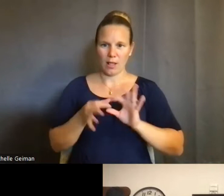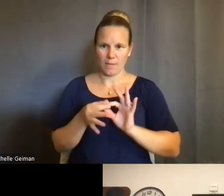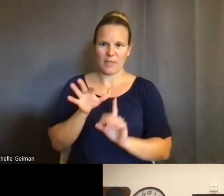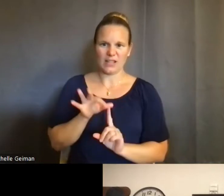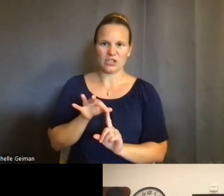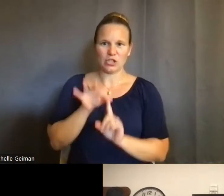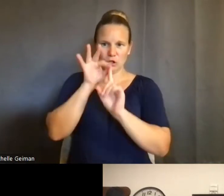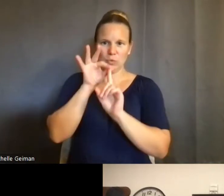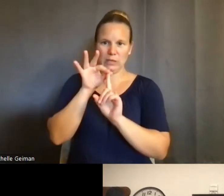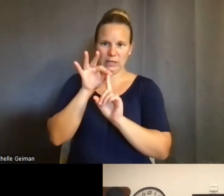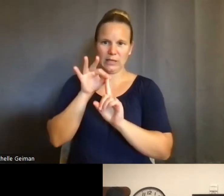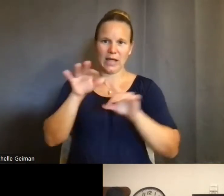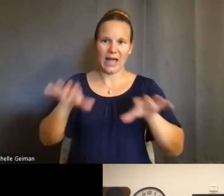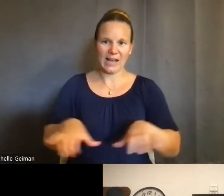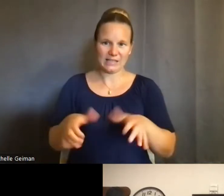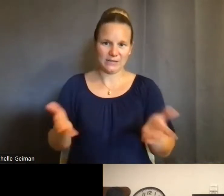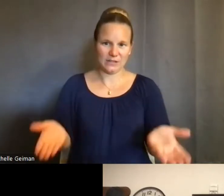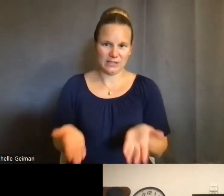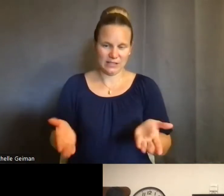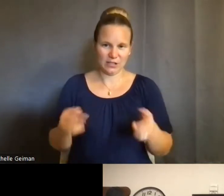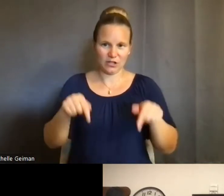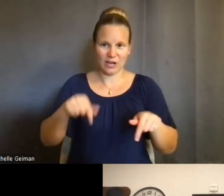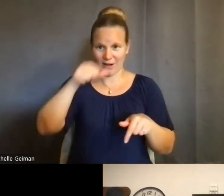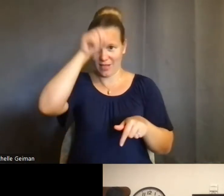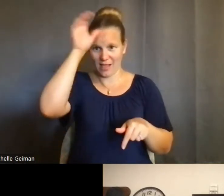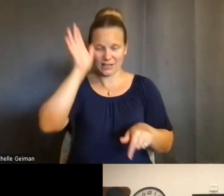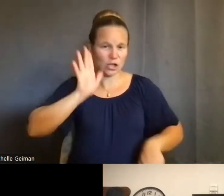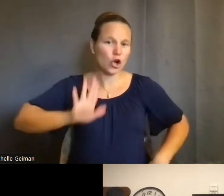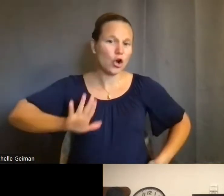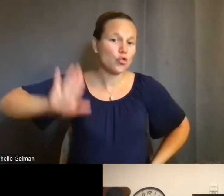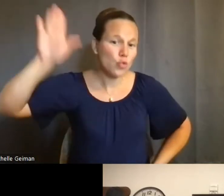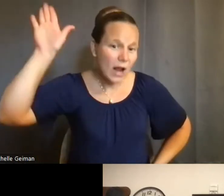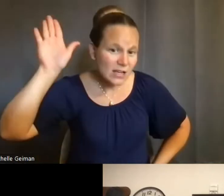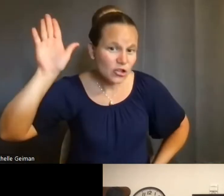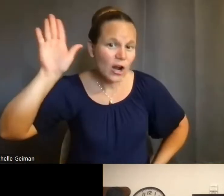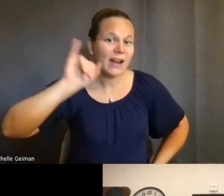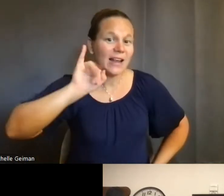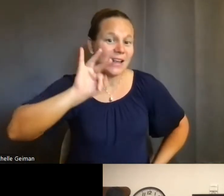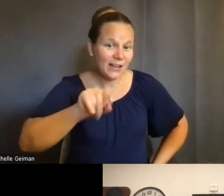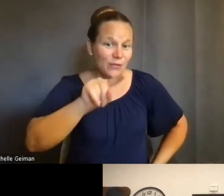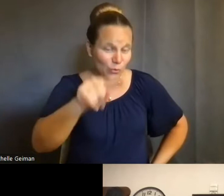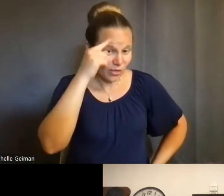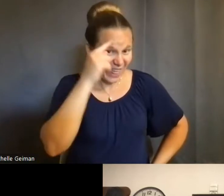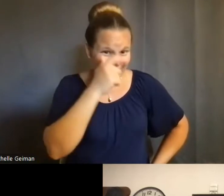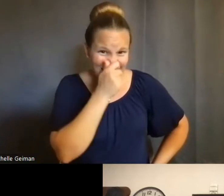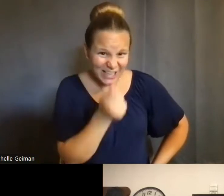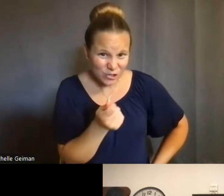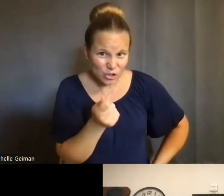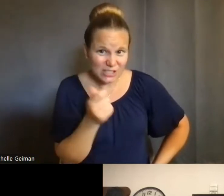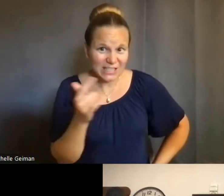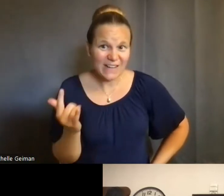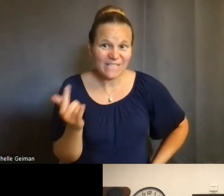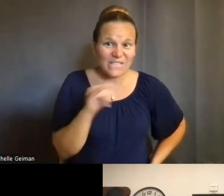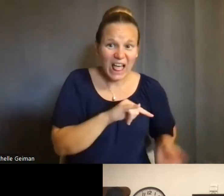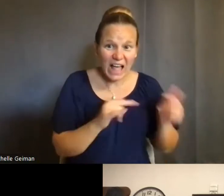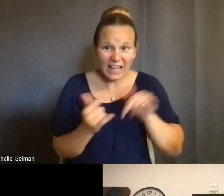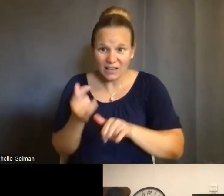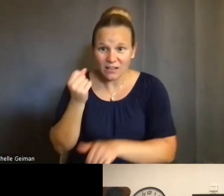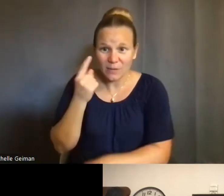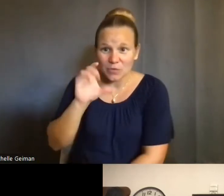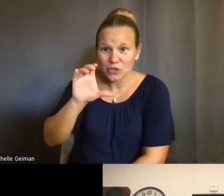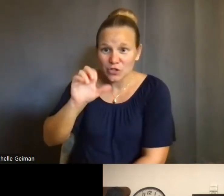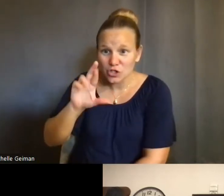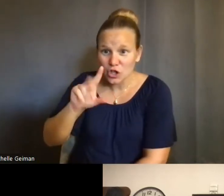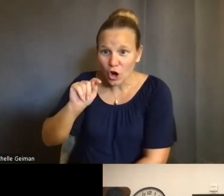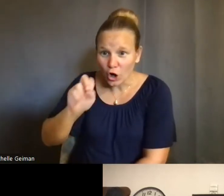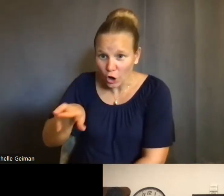state. Wow. Okay, so raise your hand if you just found that answer interesting. They're flying charter planes between